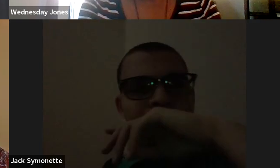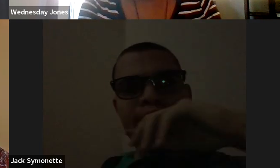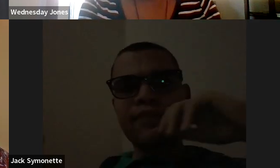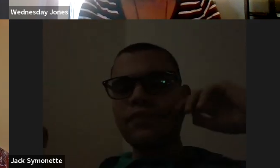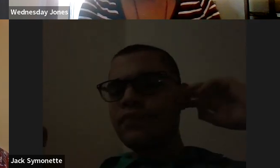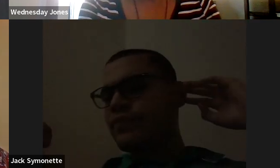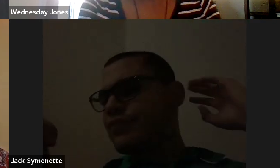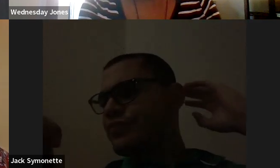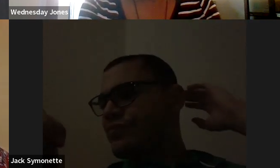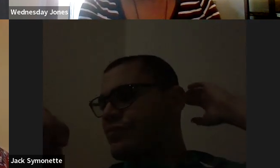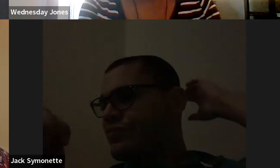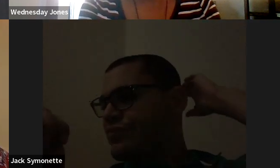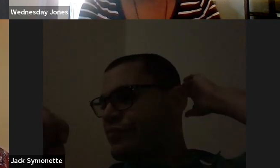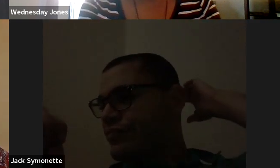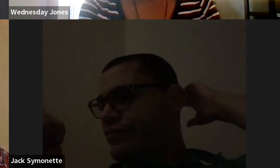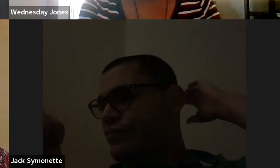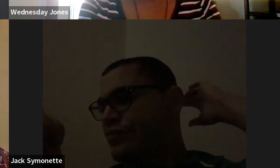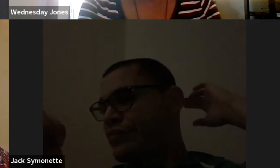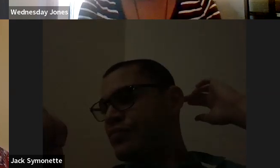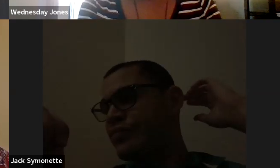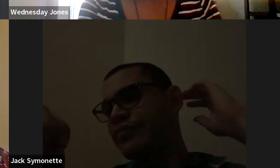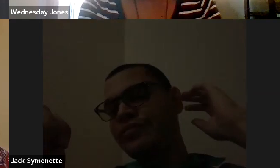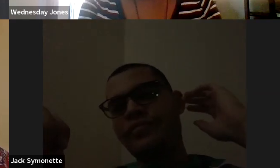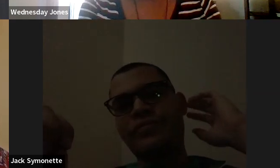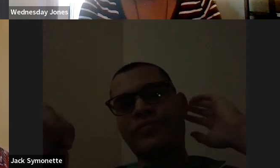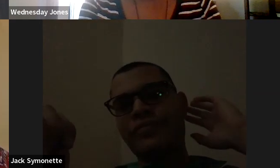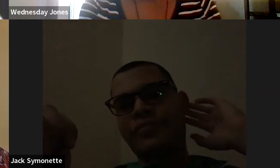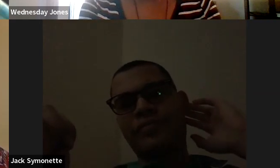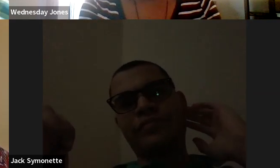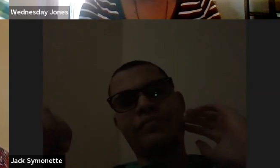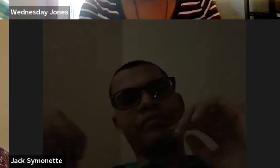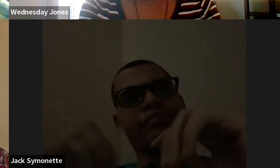independently, we're not going to allow you to come into